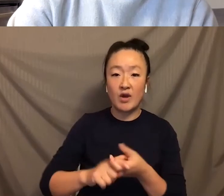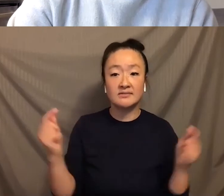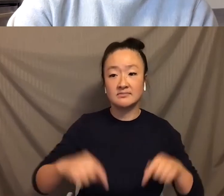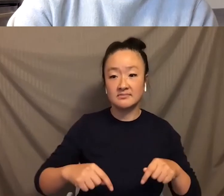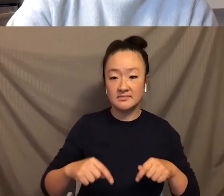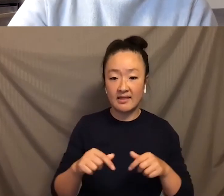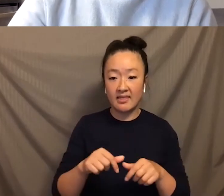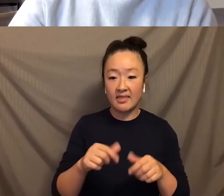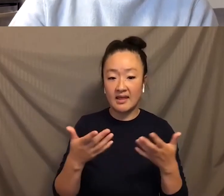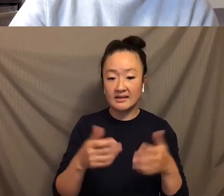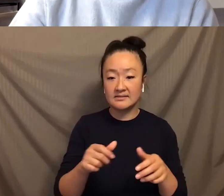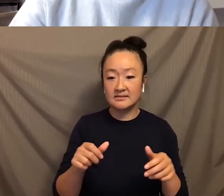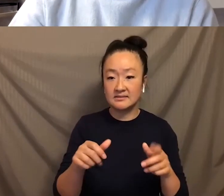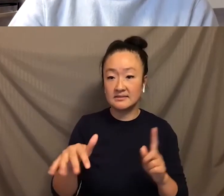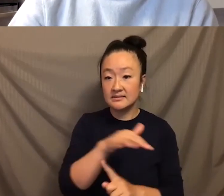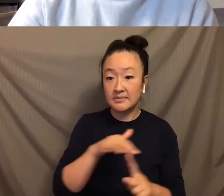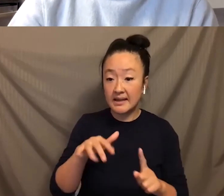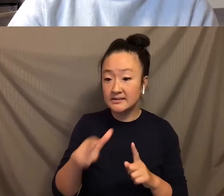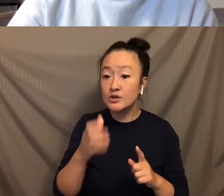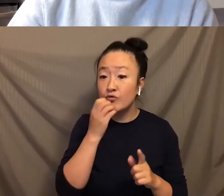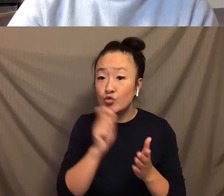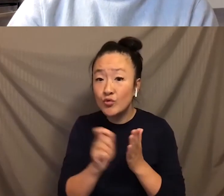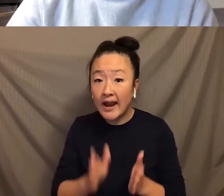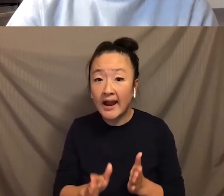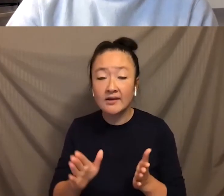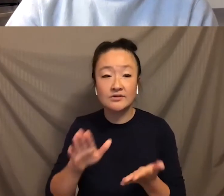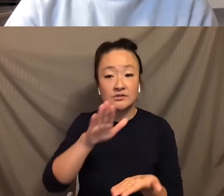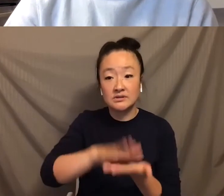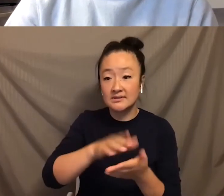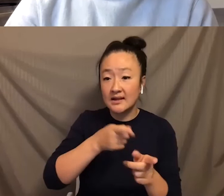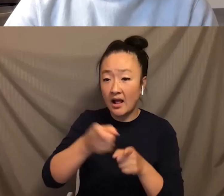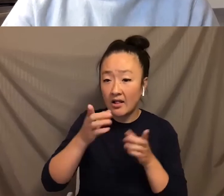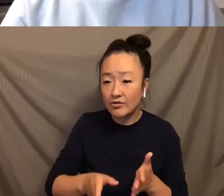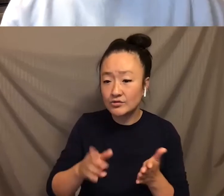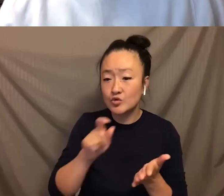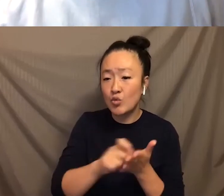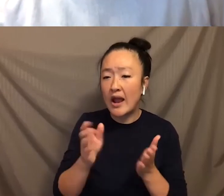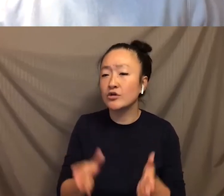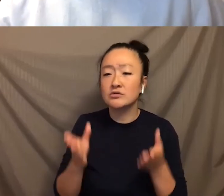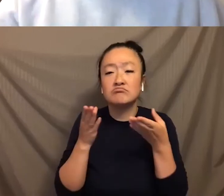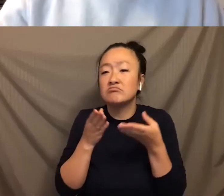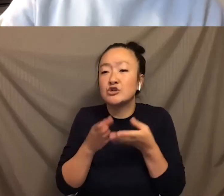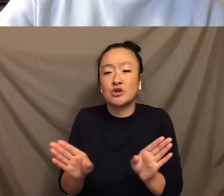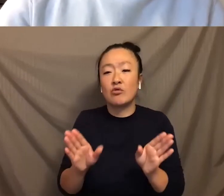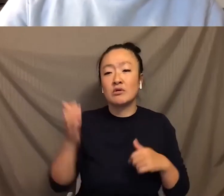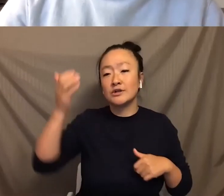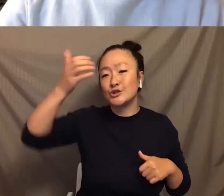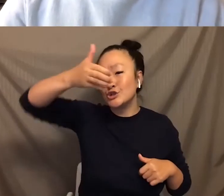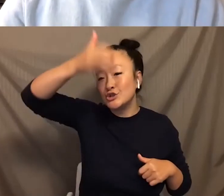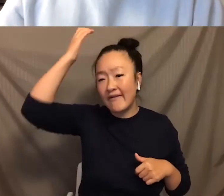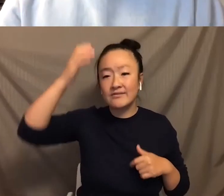Mayukh. Are there food writers, scholars, just writers in general? Are there chefs? Are